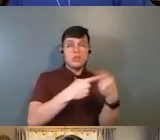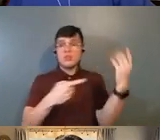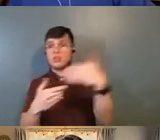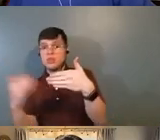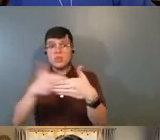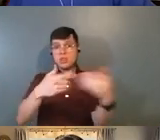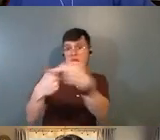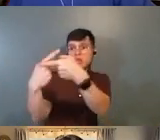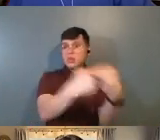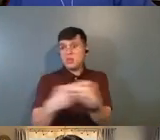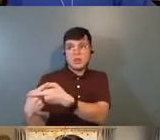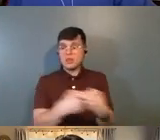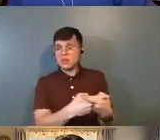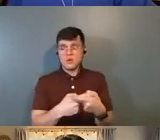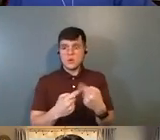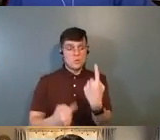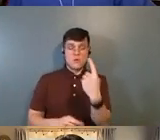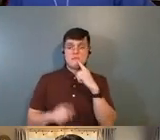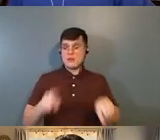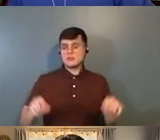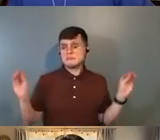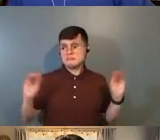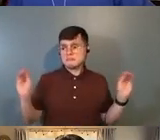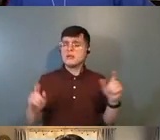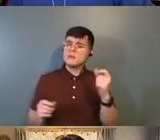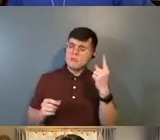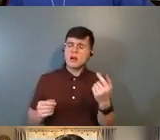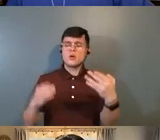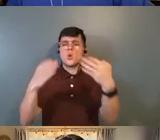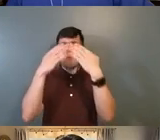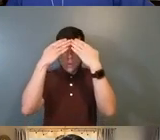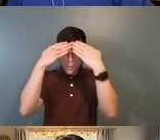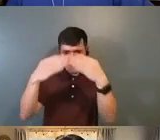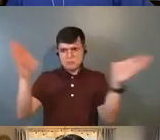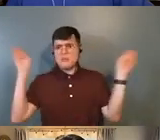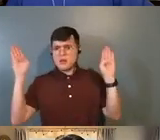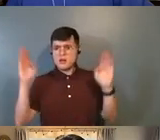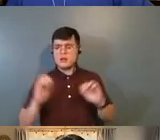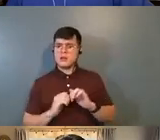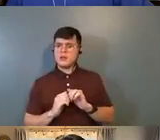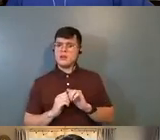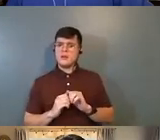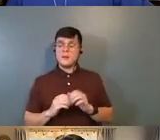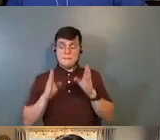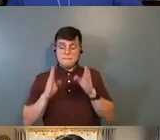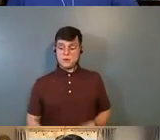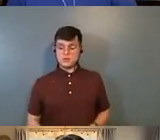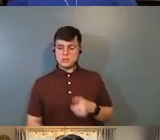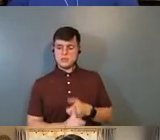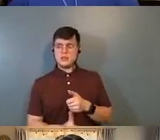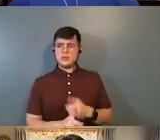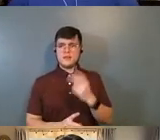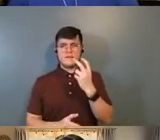just, going in with that open-mindedness of how would someone with, navigate this